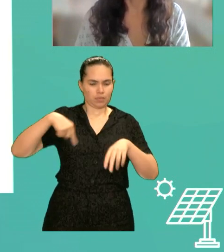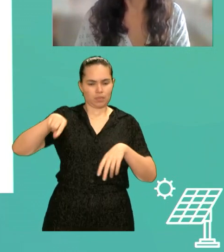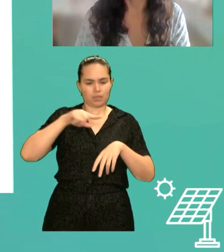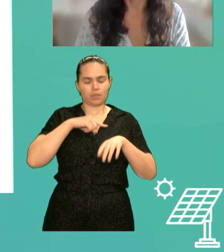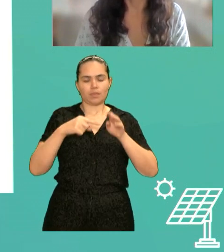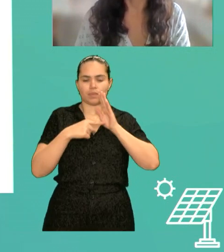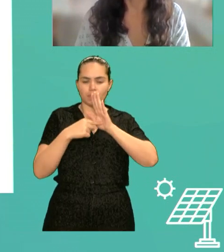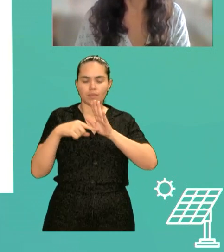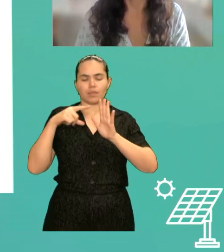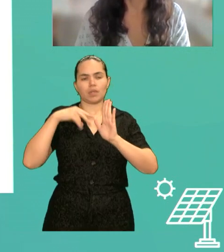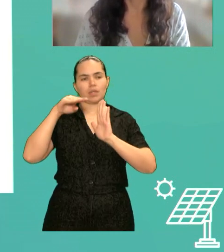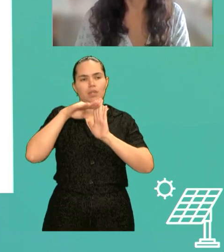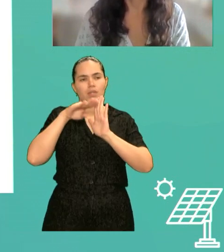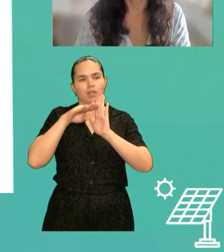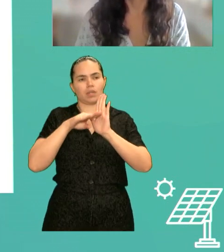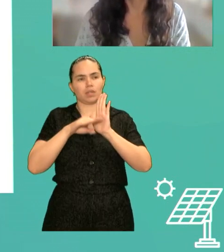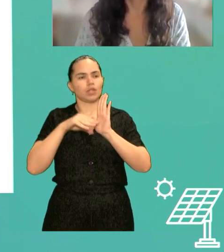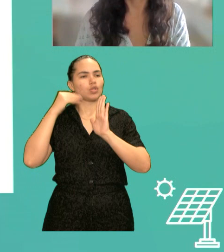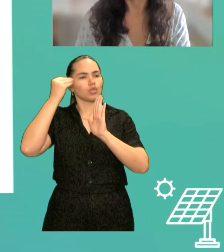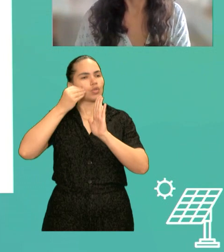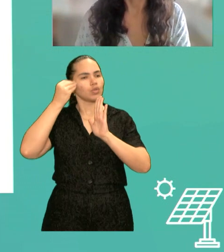um,